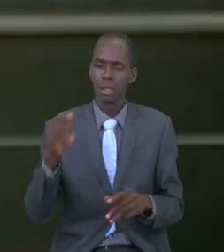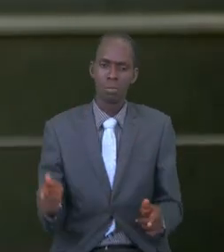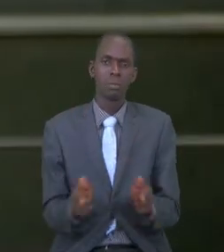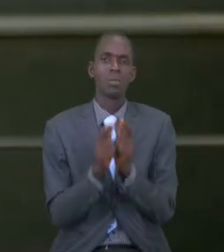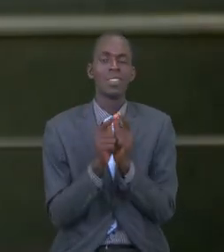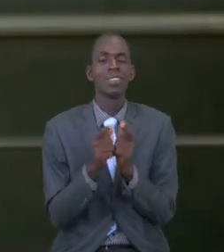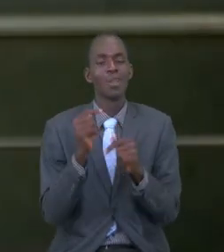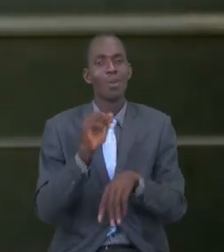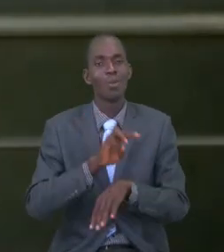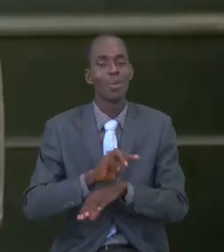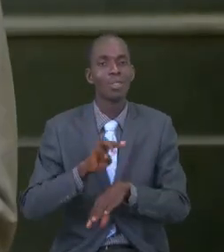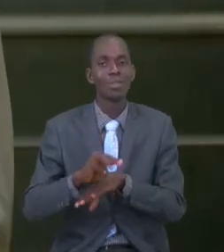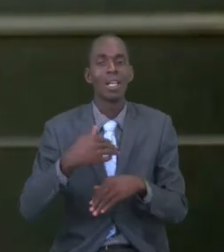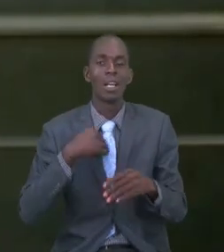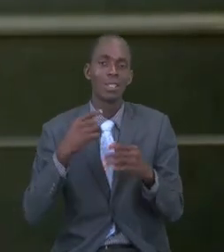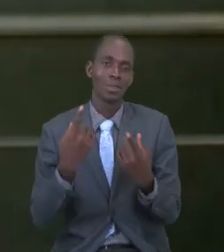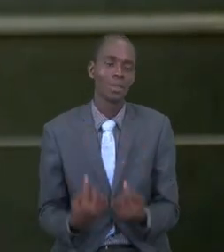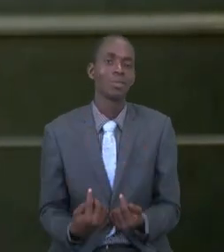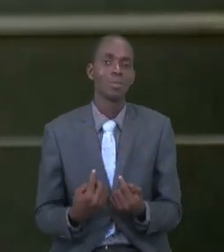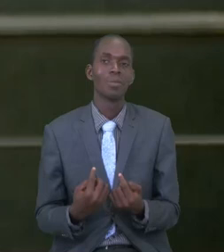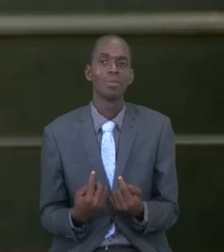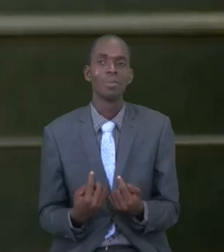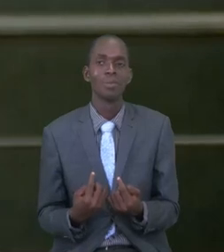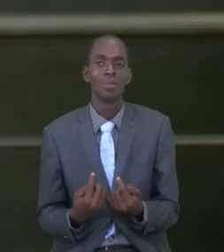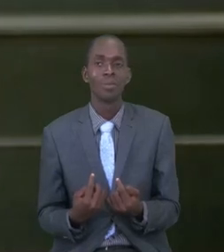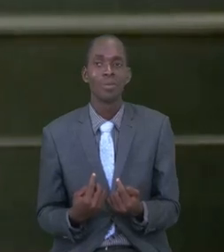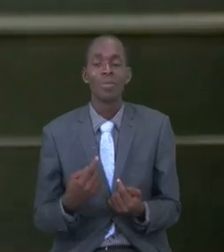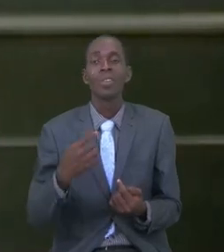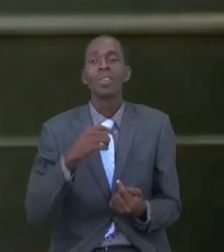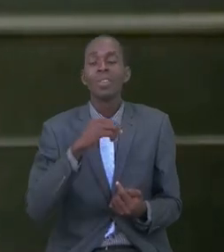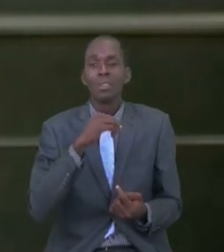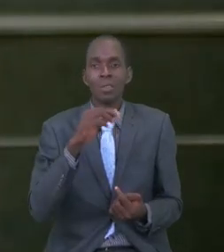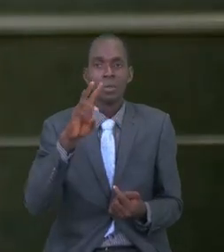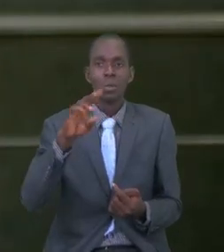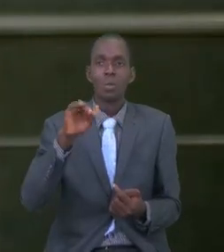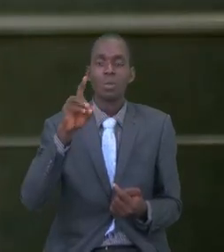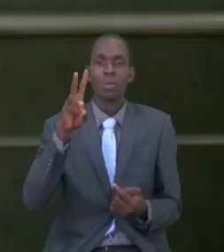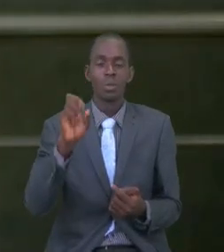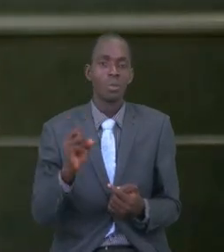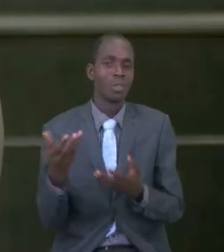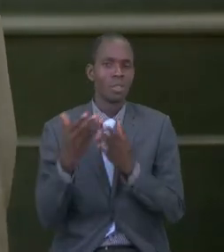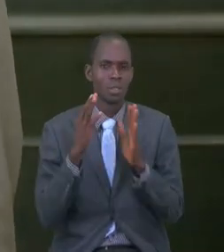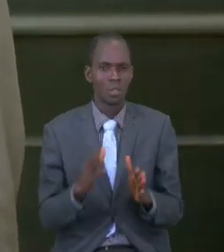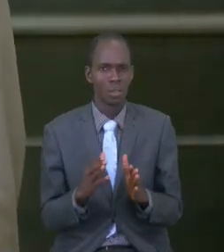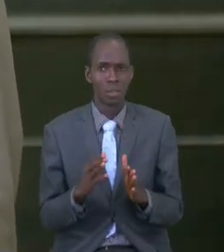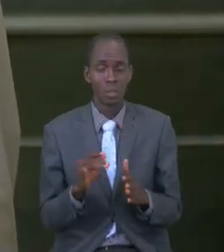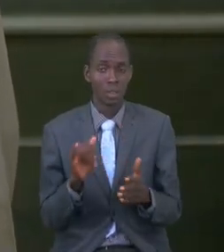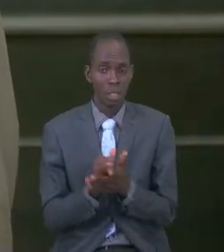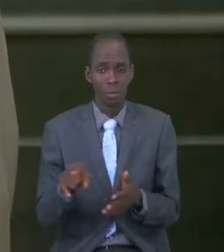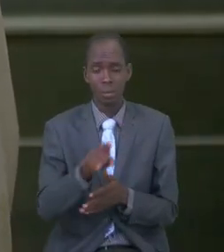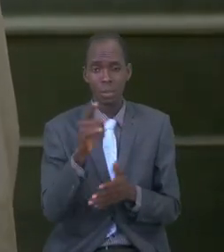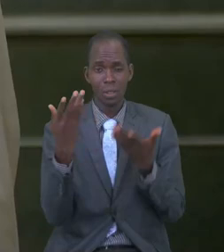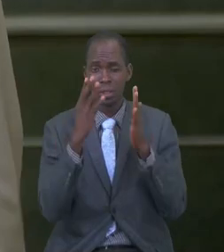has come. Go to him. Meet those servants and ask them, is it because there's no God